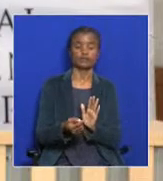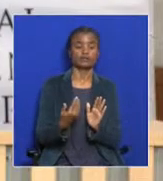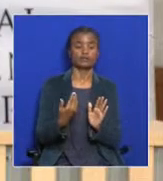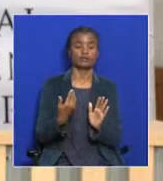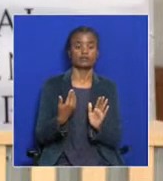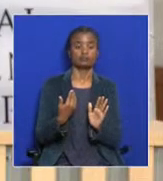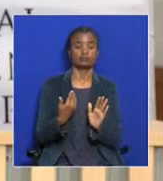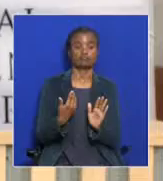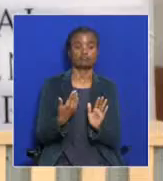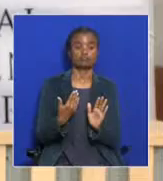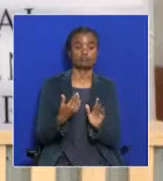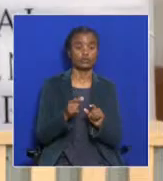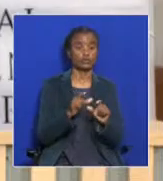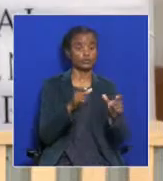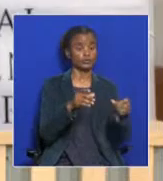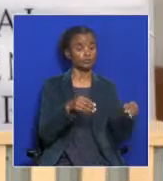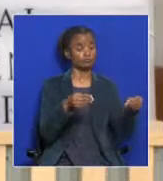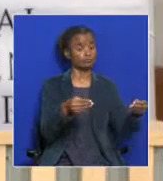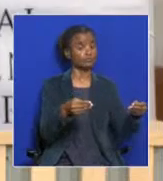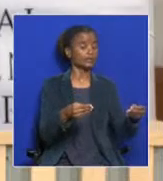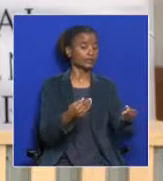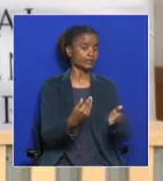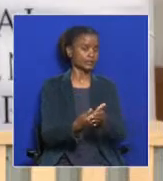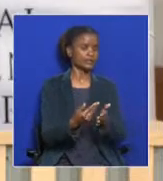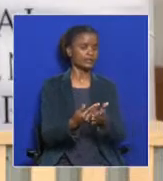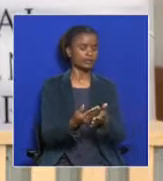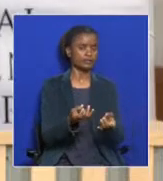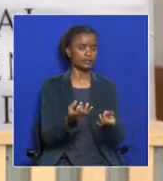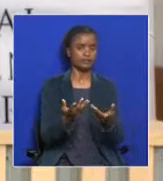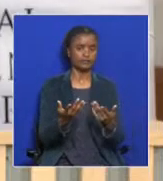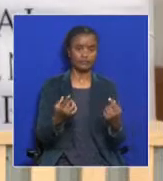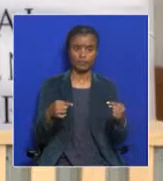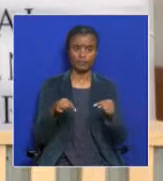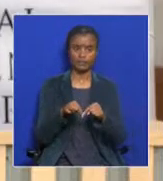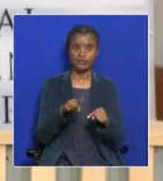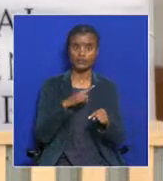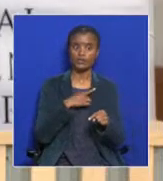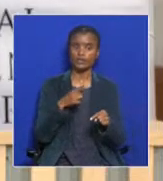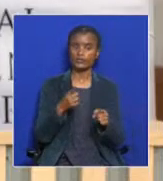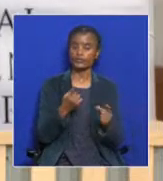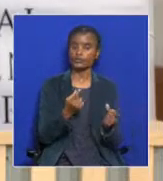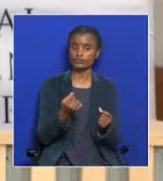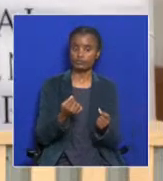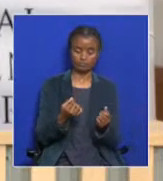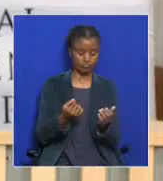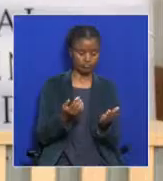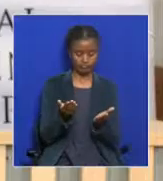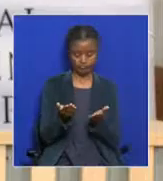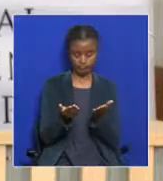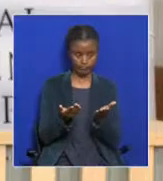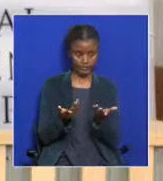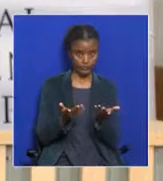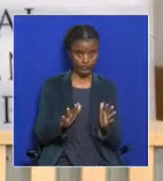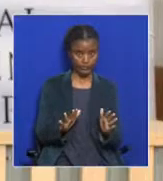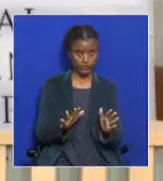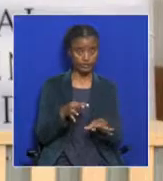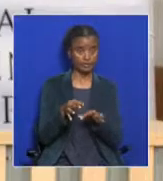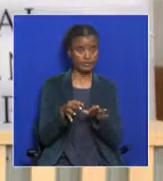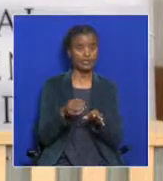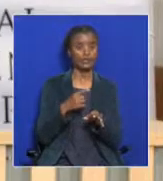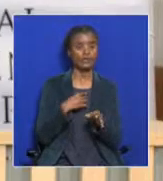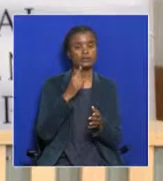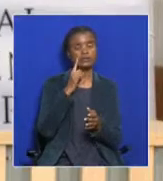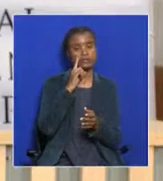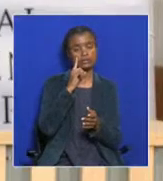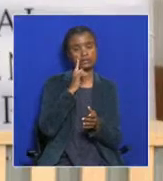so. We are already conducting the exercise I described. We will see where it lands us before you